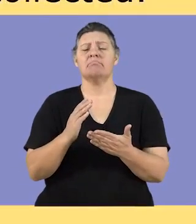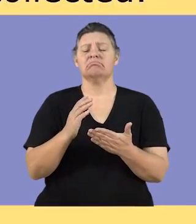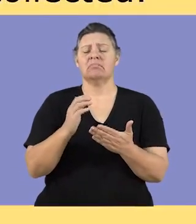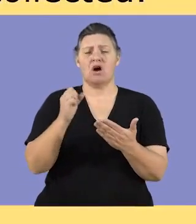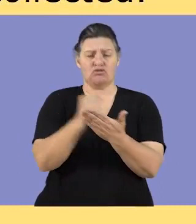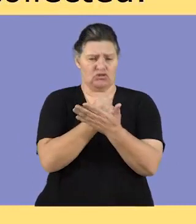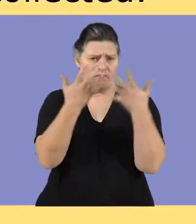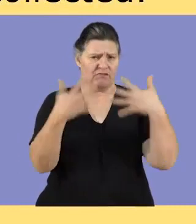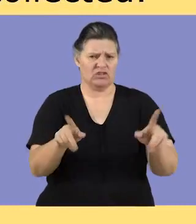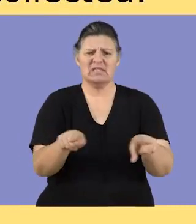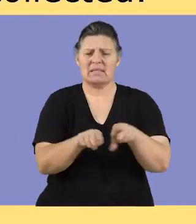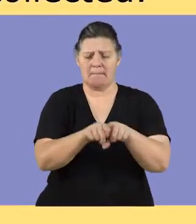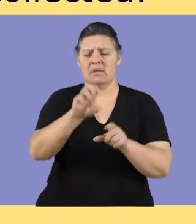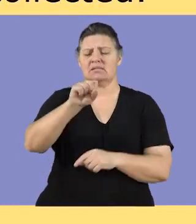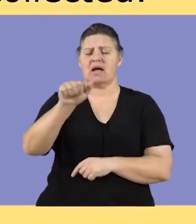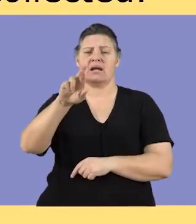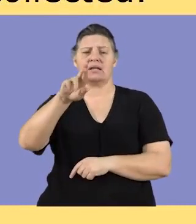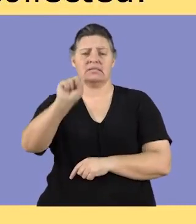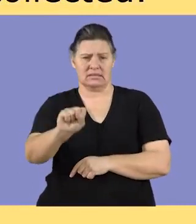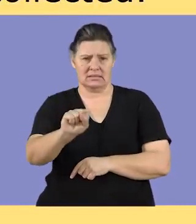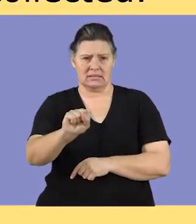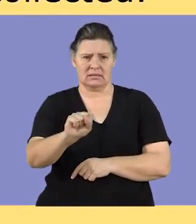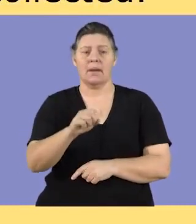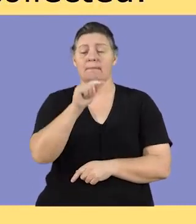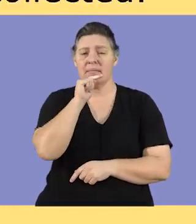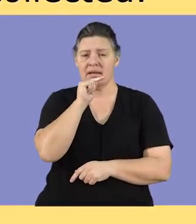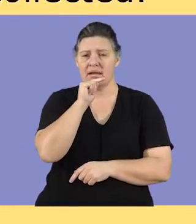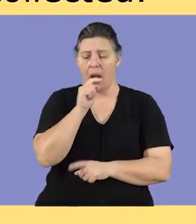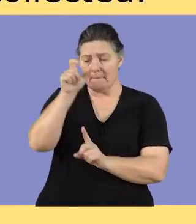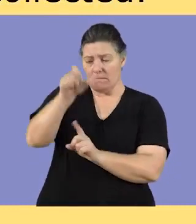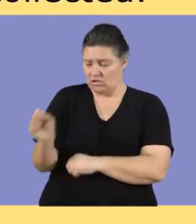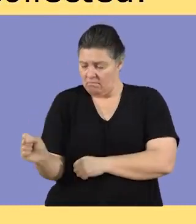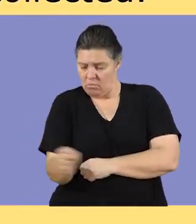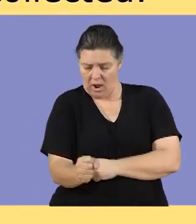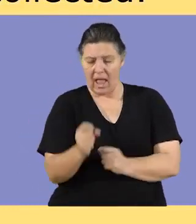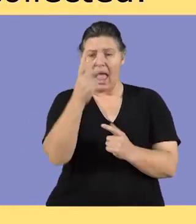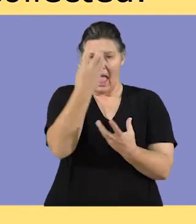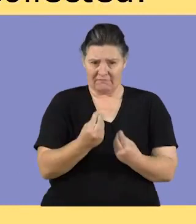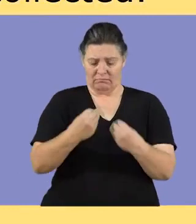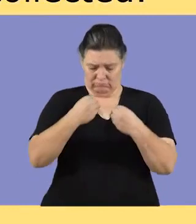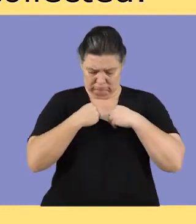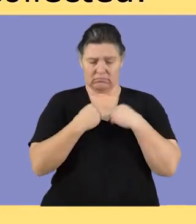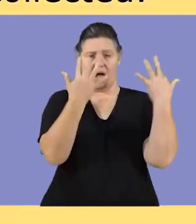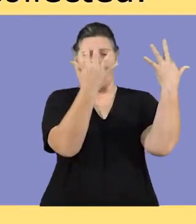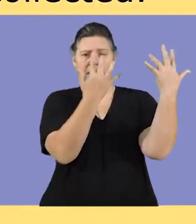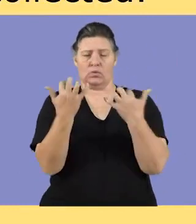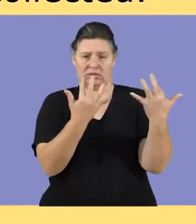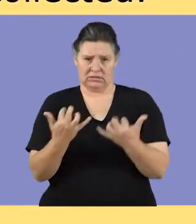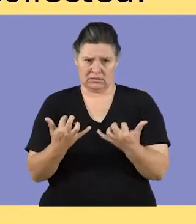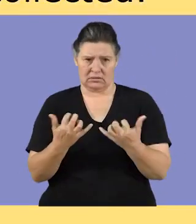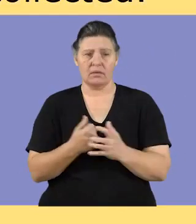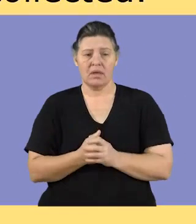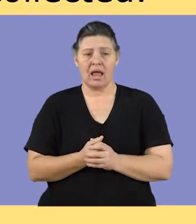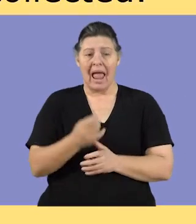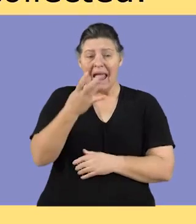authorities such as SARS, that there are businesses that have an employee who is called a bookkeeper, and that most street